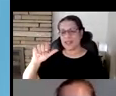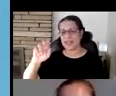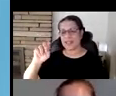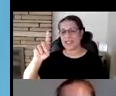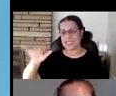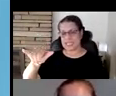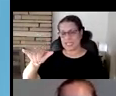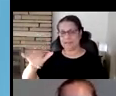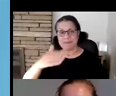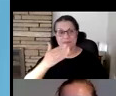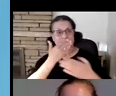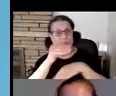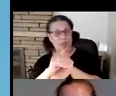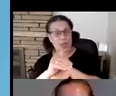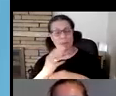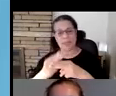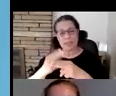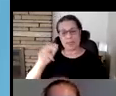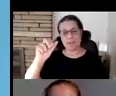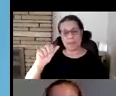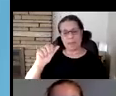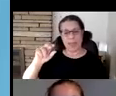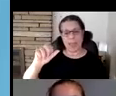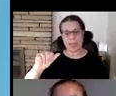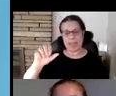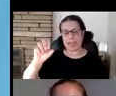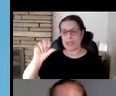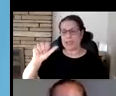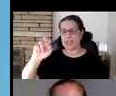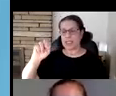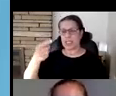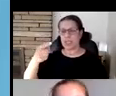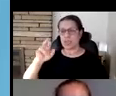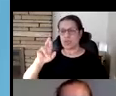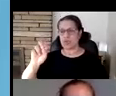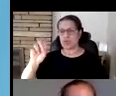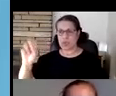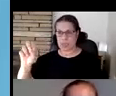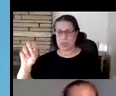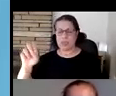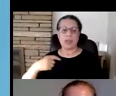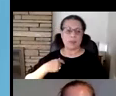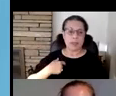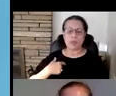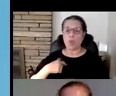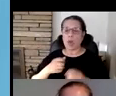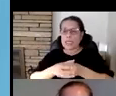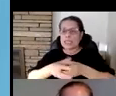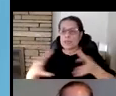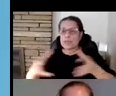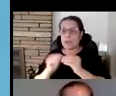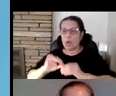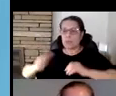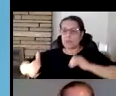everyone. As Lindsay said, my name is Anna Sangri, and I will be presenting our proposal for an expanded network of fare sales locations. So